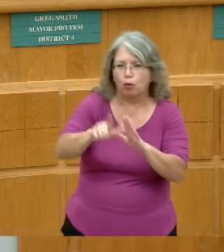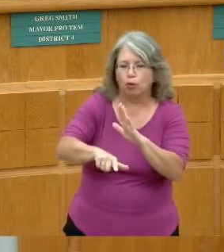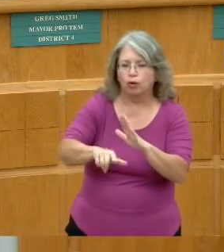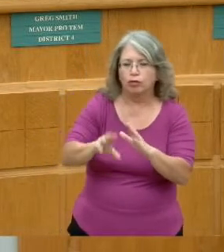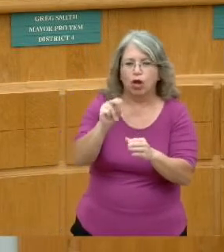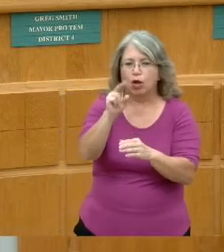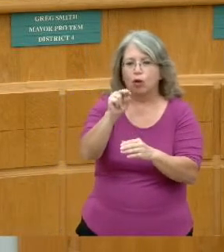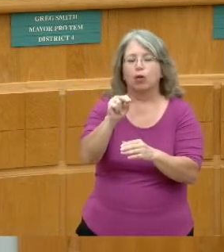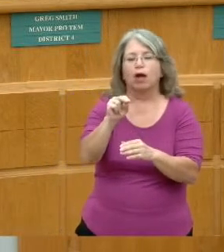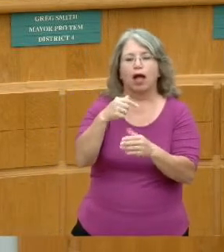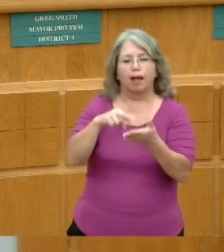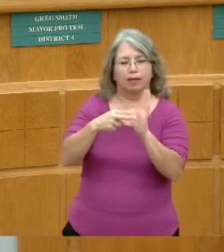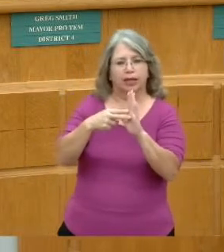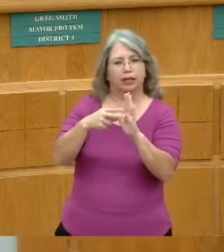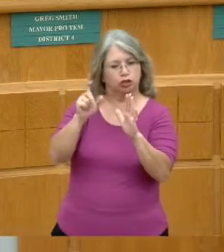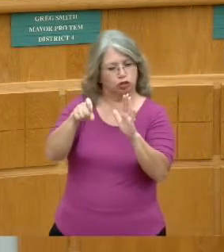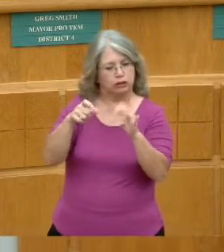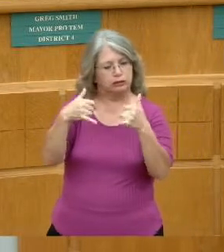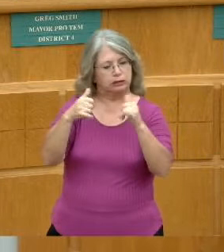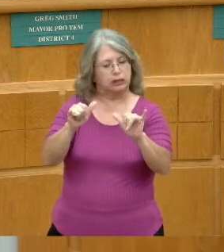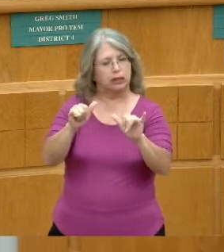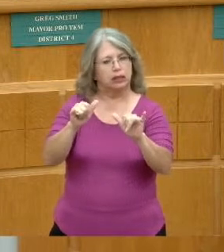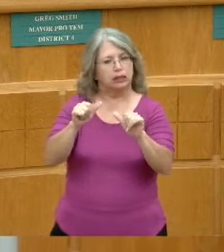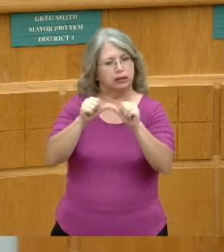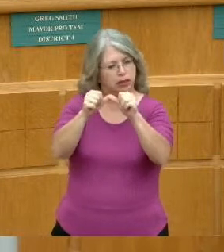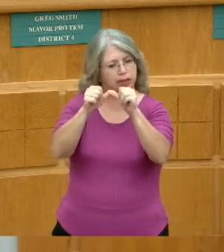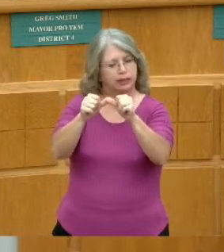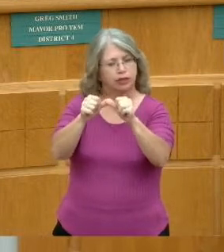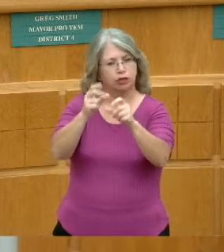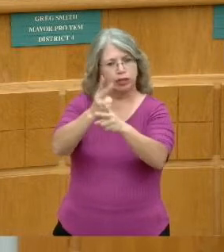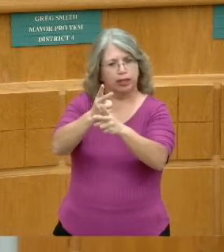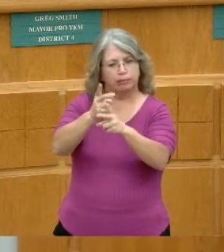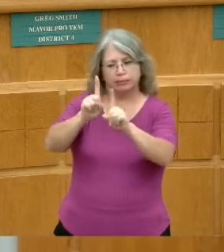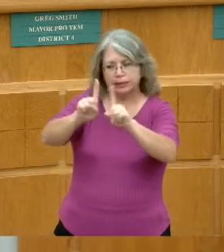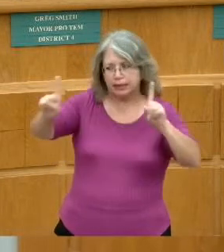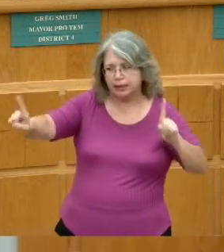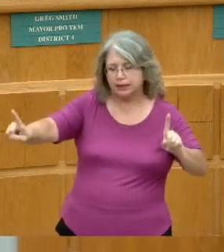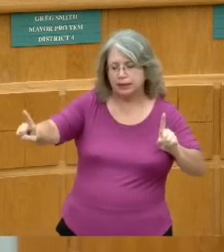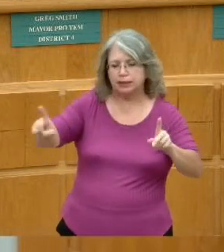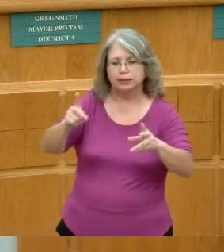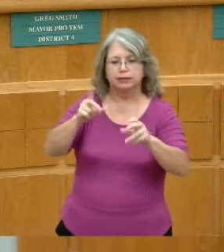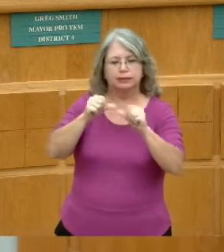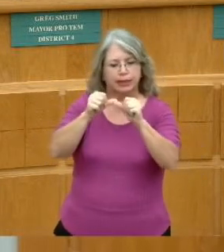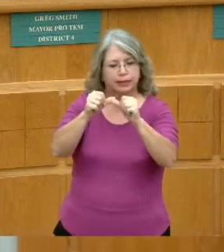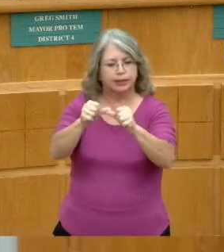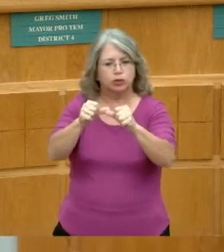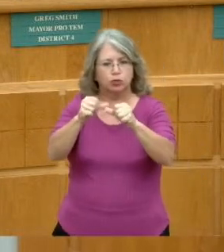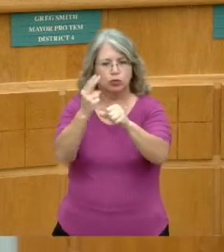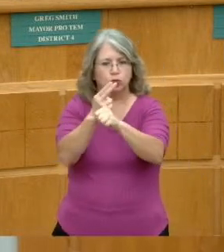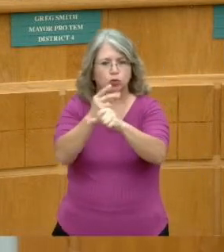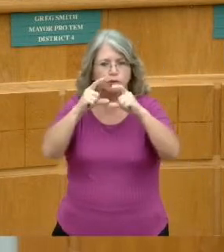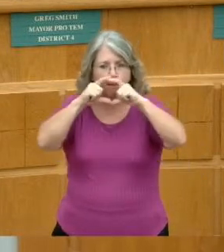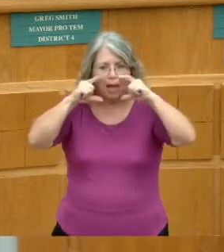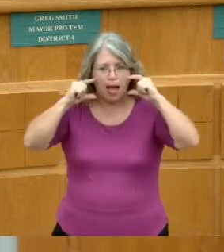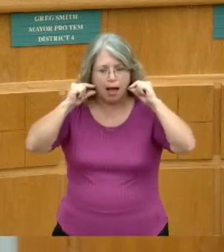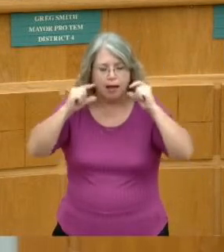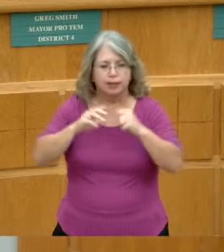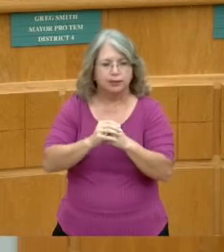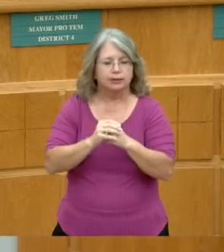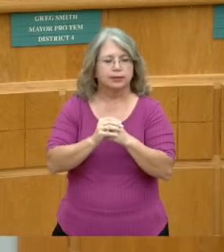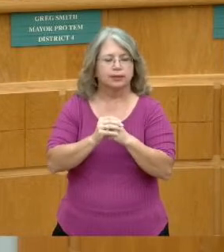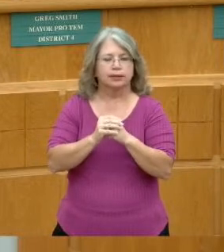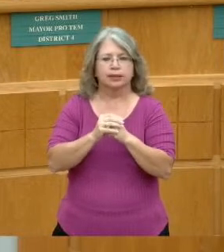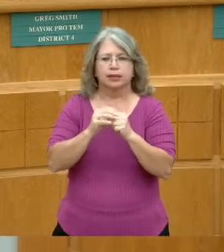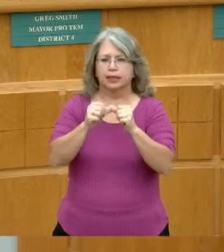social distance even though the number of new cases is low. You should continue to wear masks. You should continue to be vigilant and